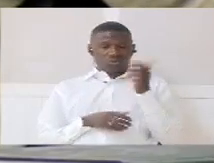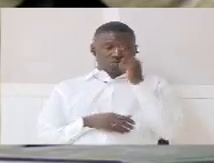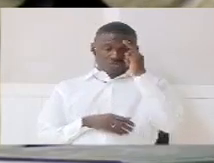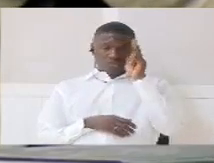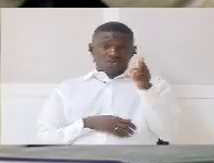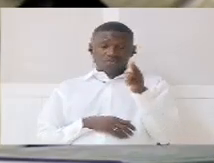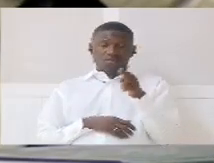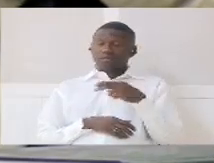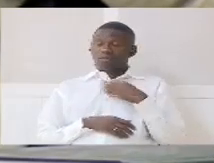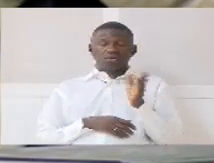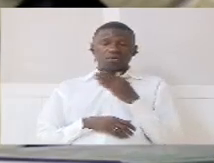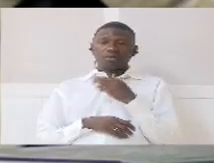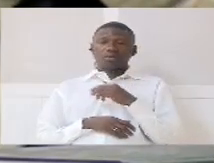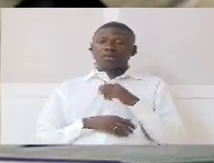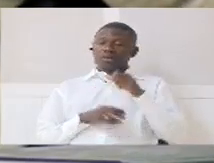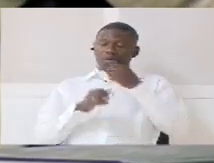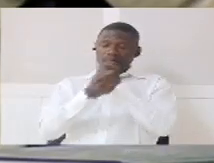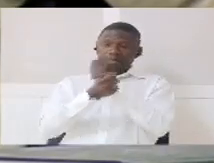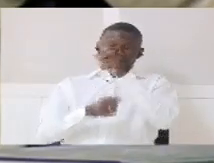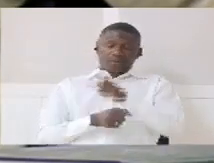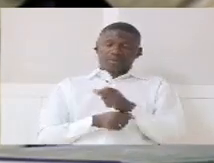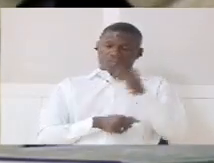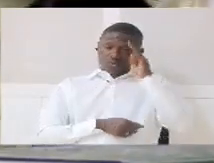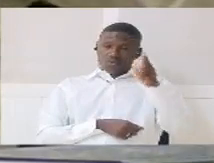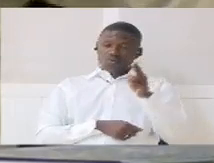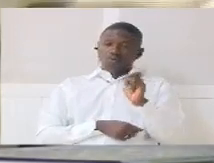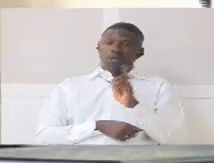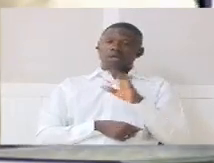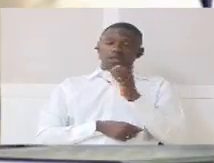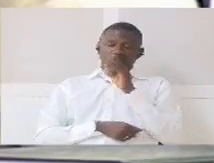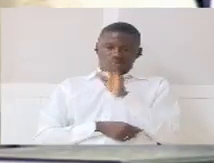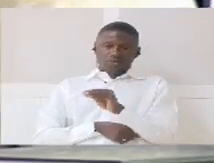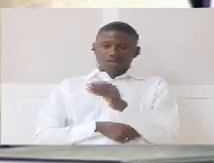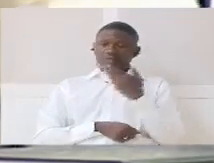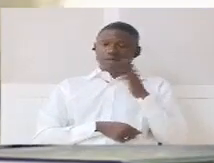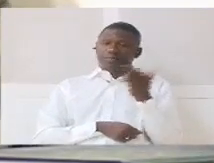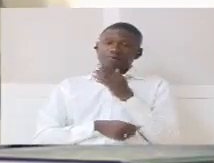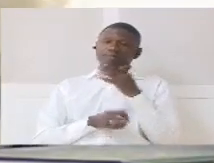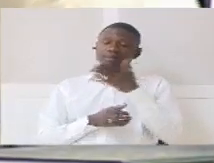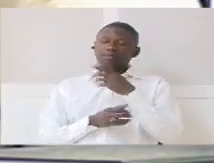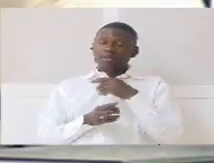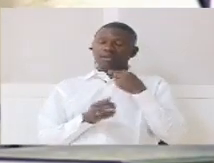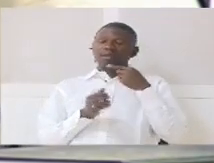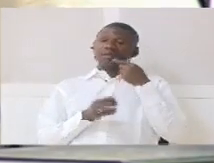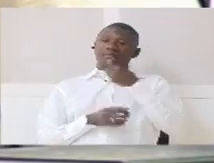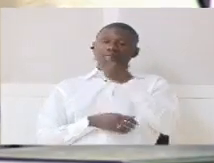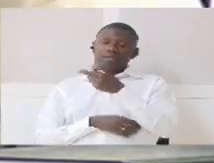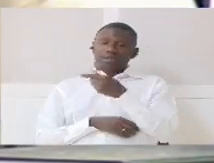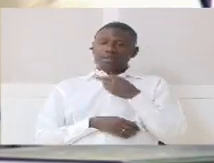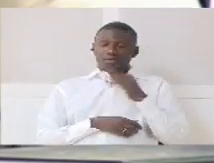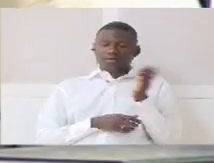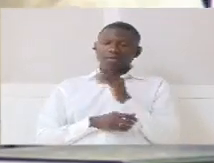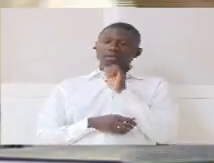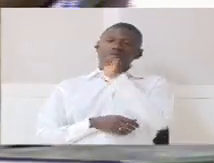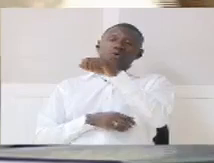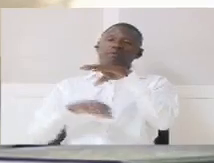I don't go to any prisoner's home. But what I can do, if I go for a weekend, I will go to Amadou